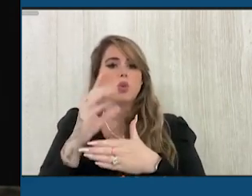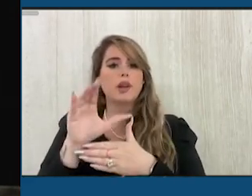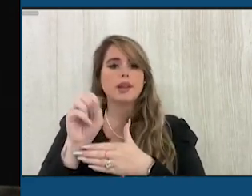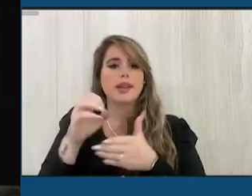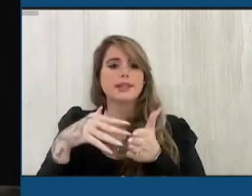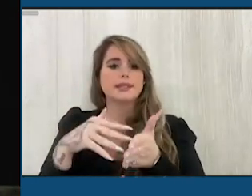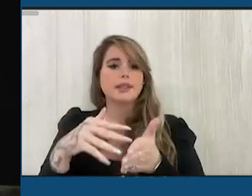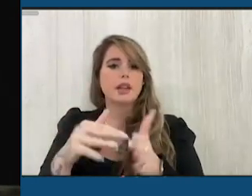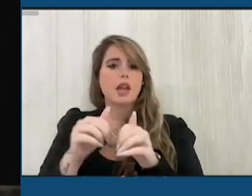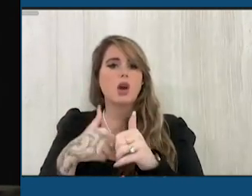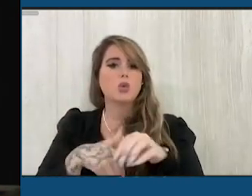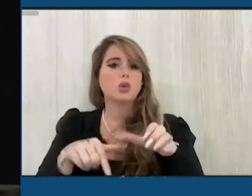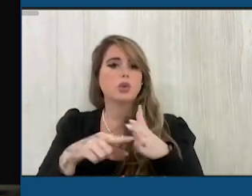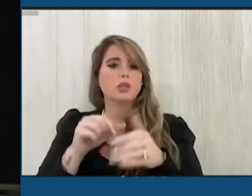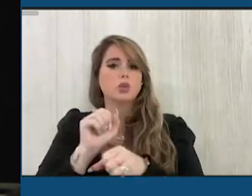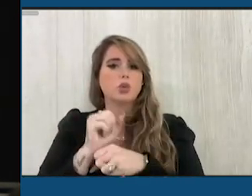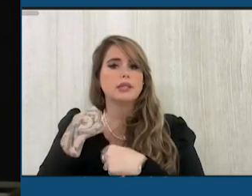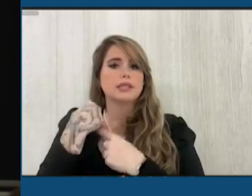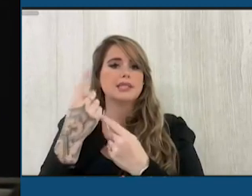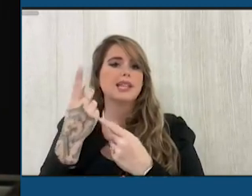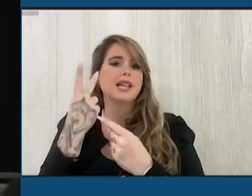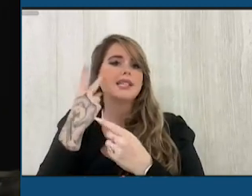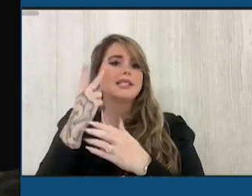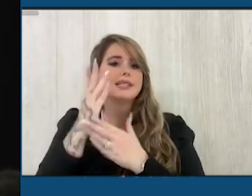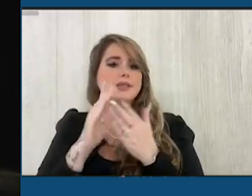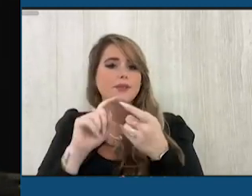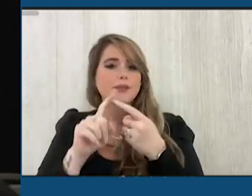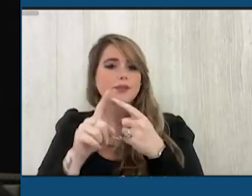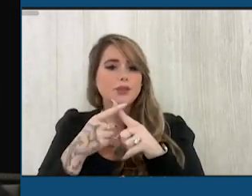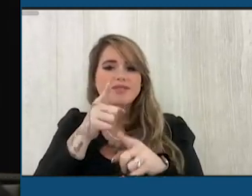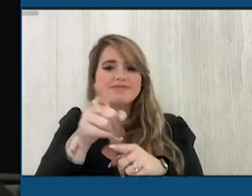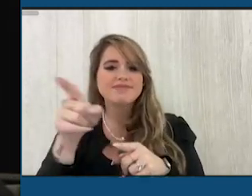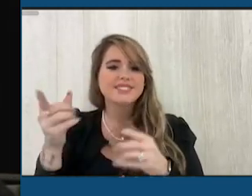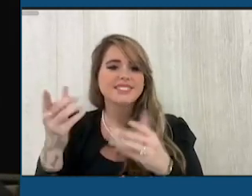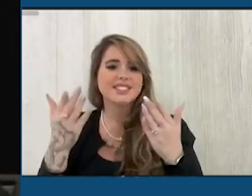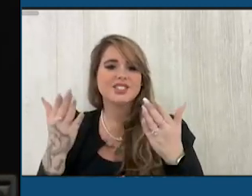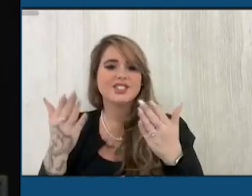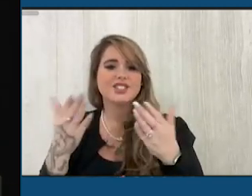doing this work. And I see some of our friends here in the audience.